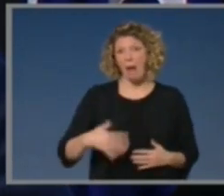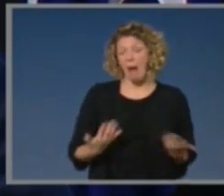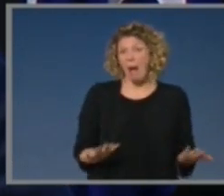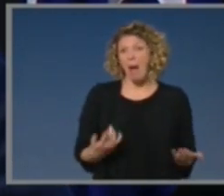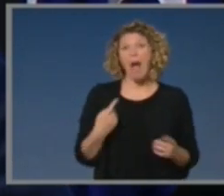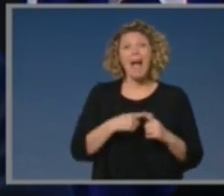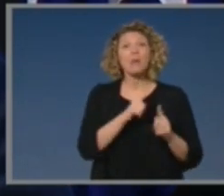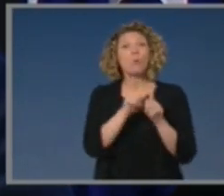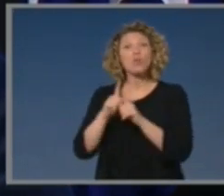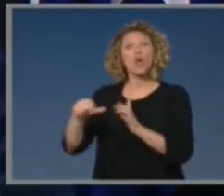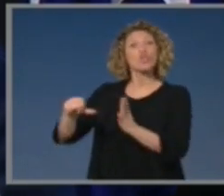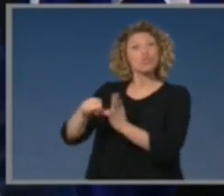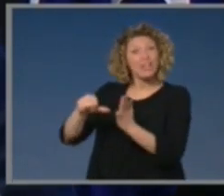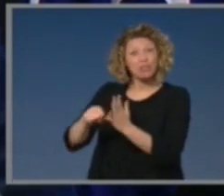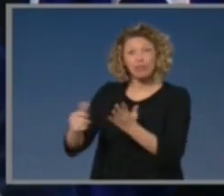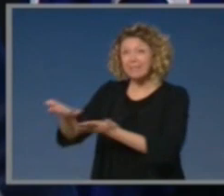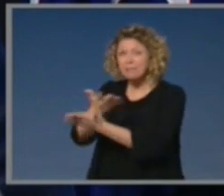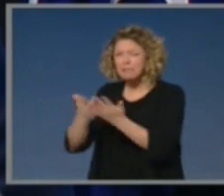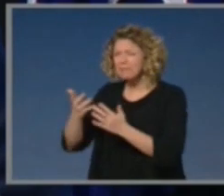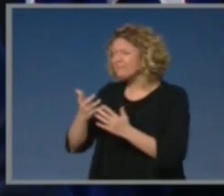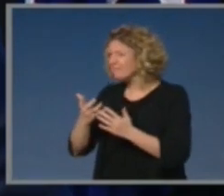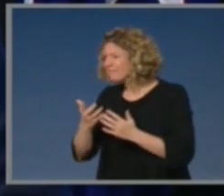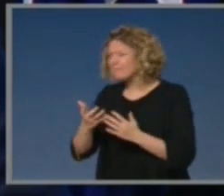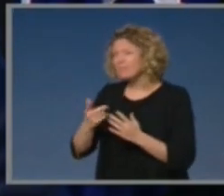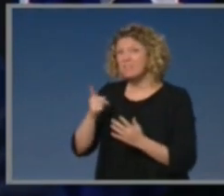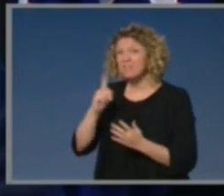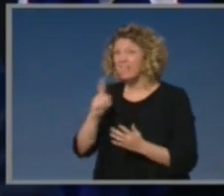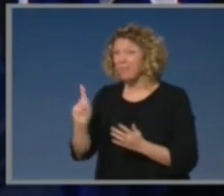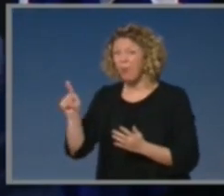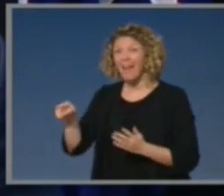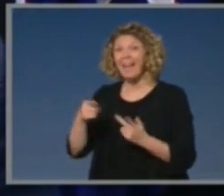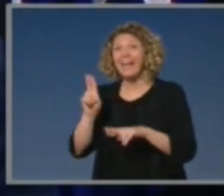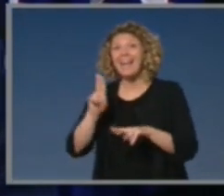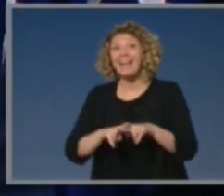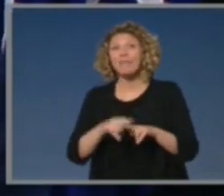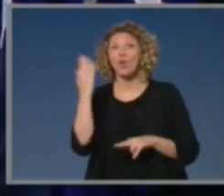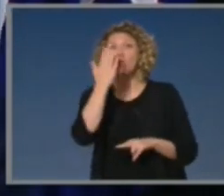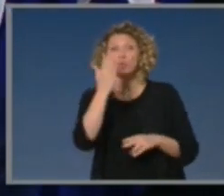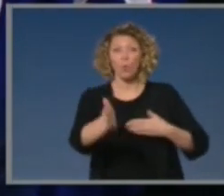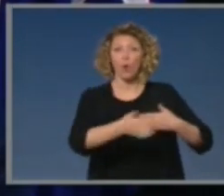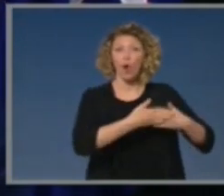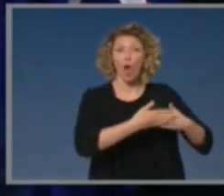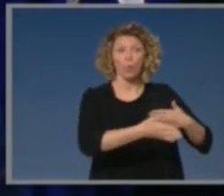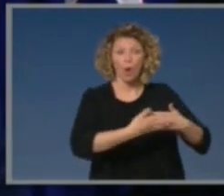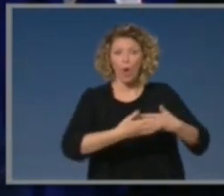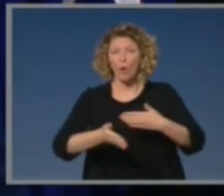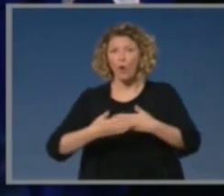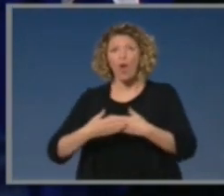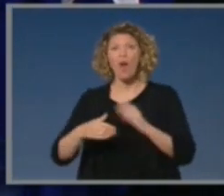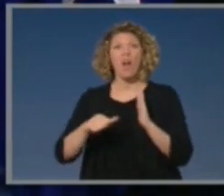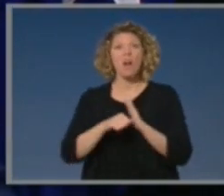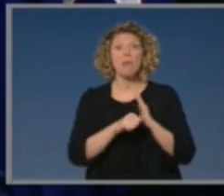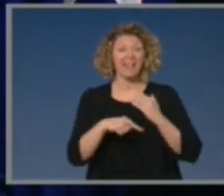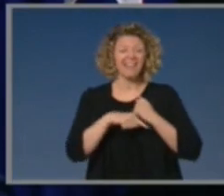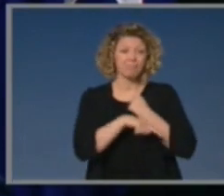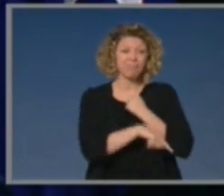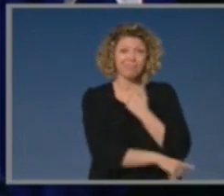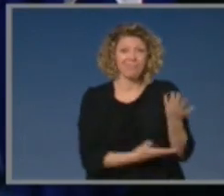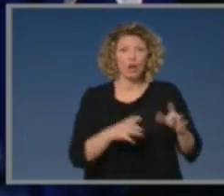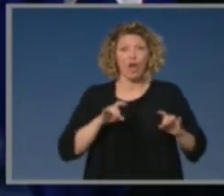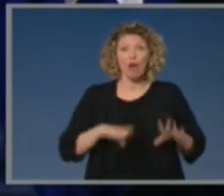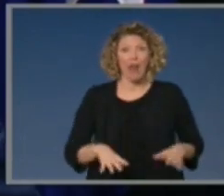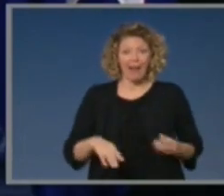that not opening schools fully is costing jobs, and it does cost the economy. They're the facts.